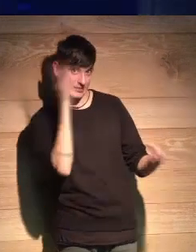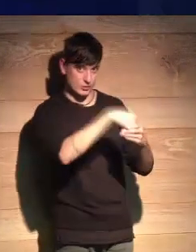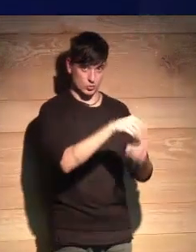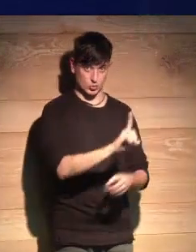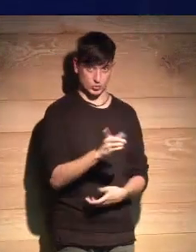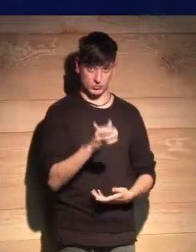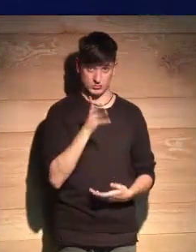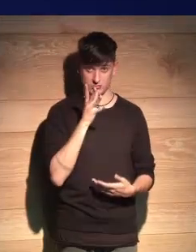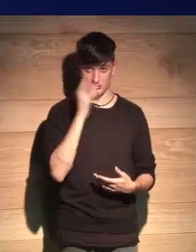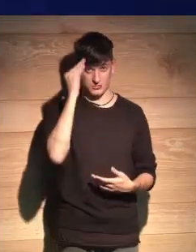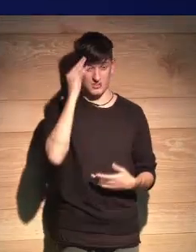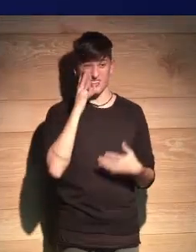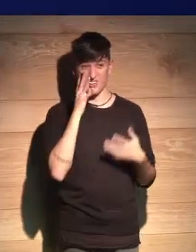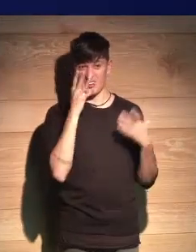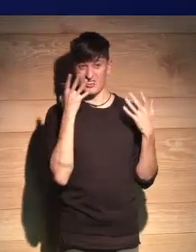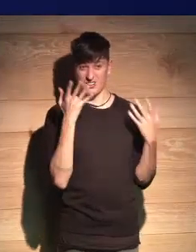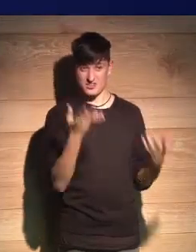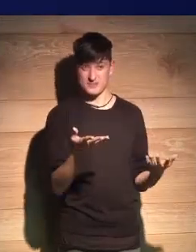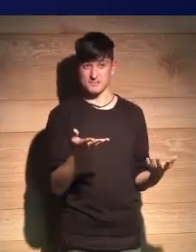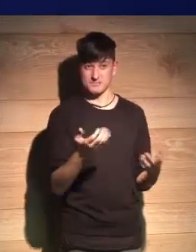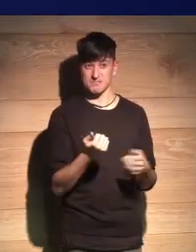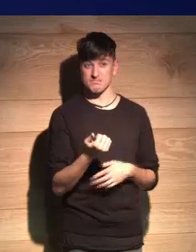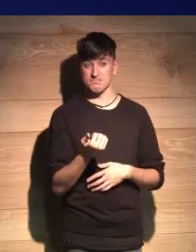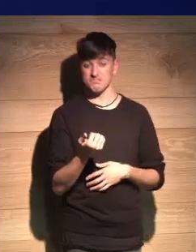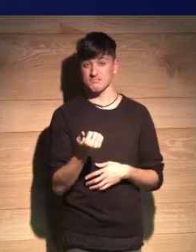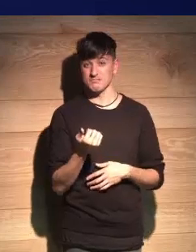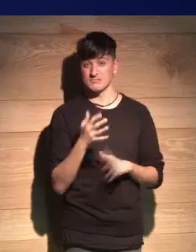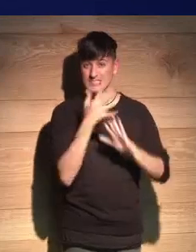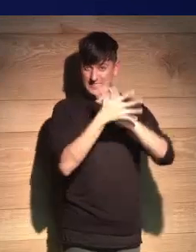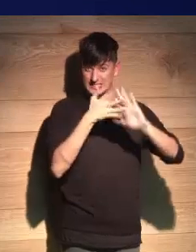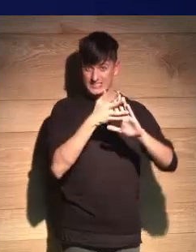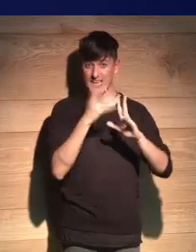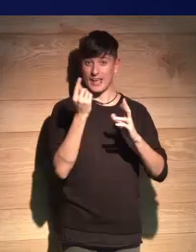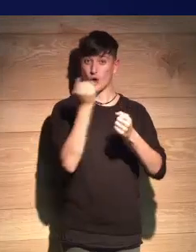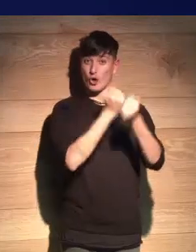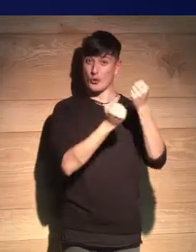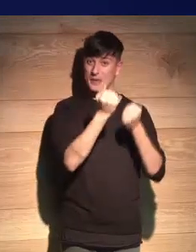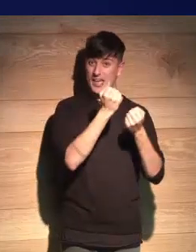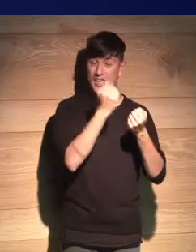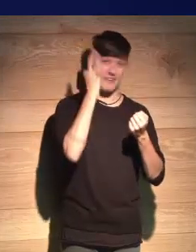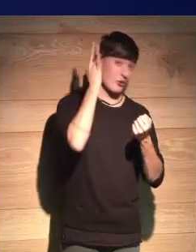Well, so that it's that moment we talked about feminist